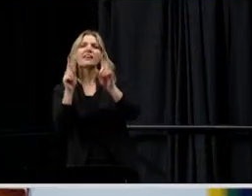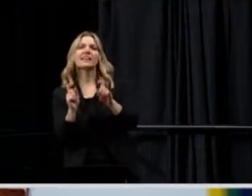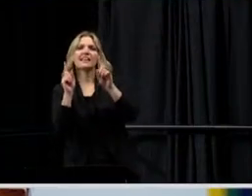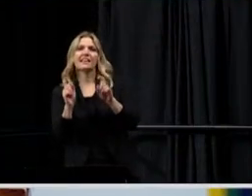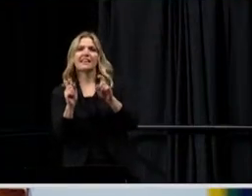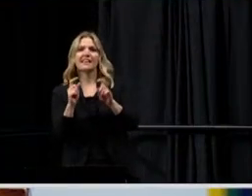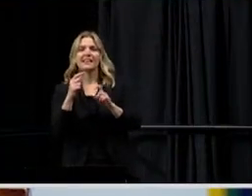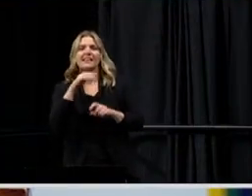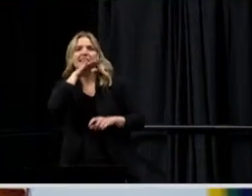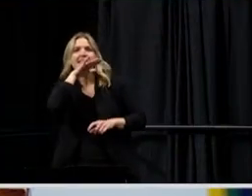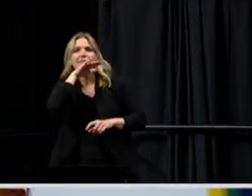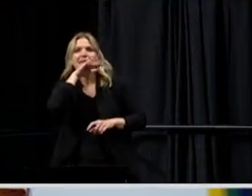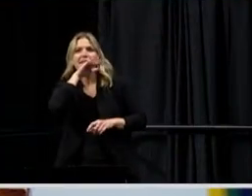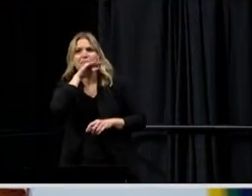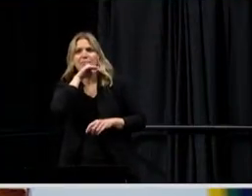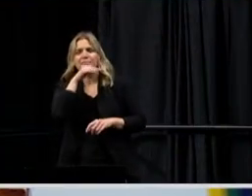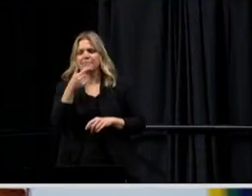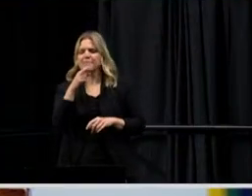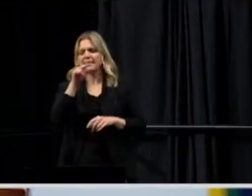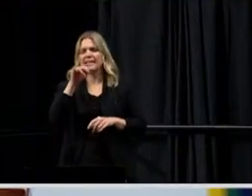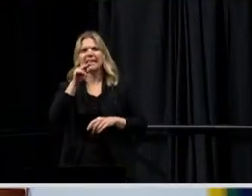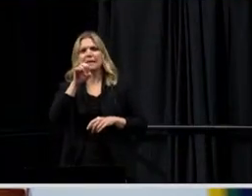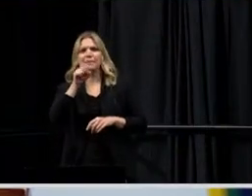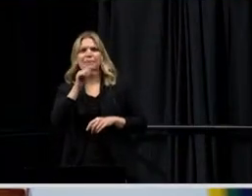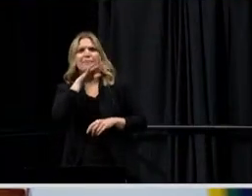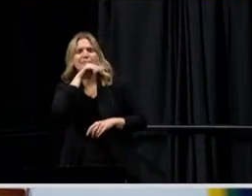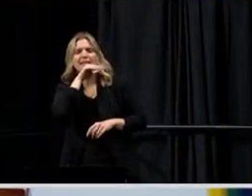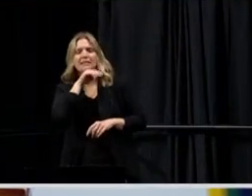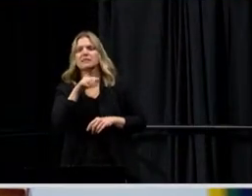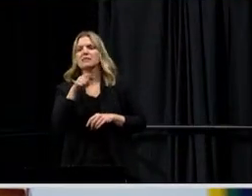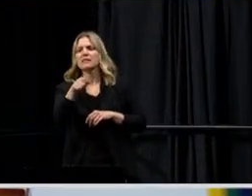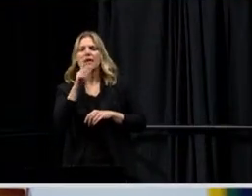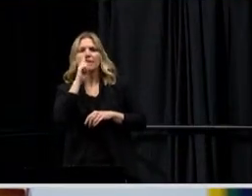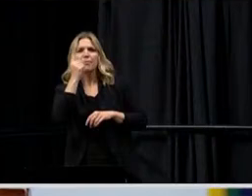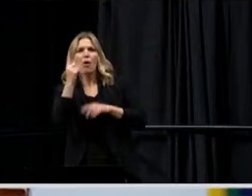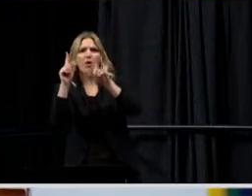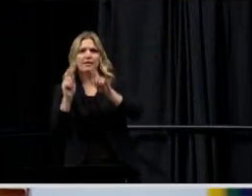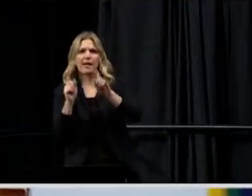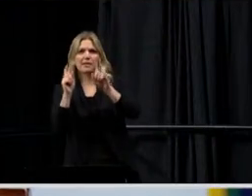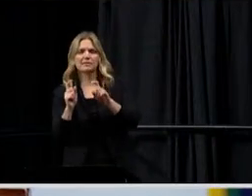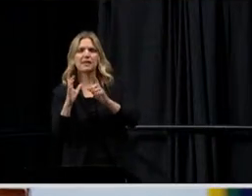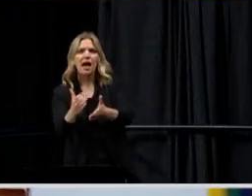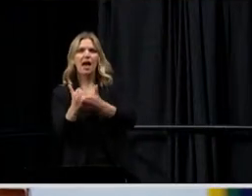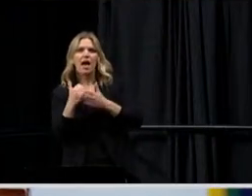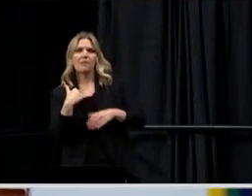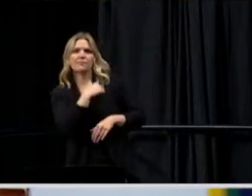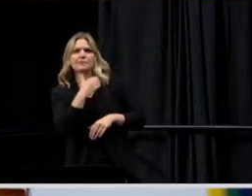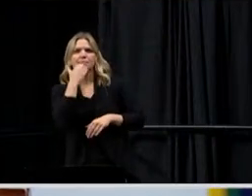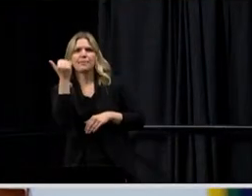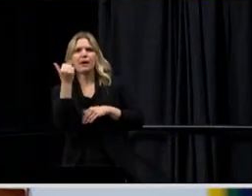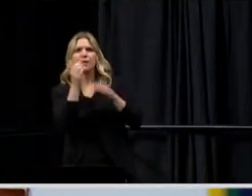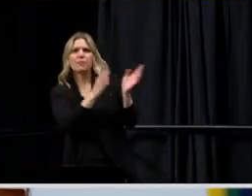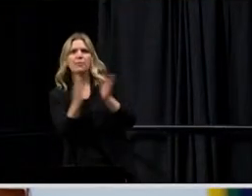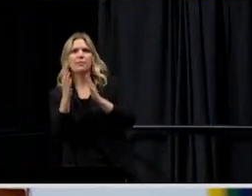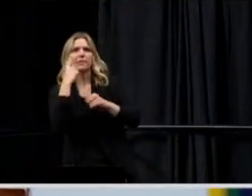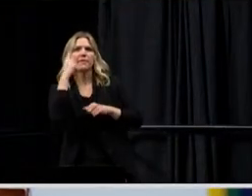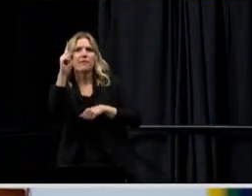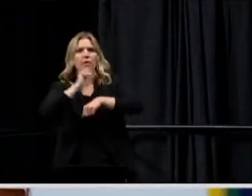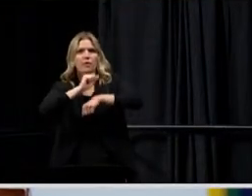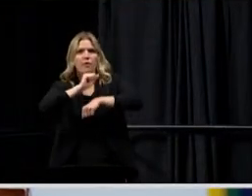will. The different certification exams, boring as they were, have made us better prepared for the